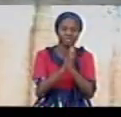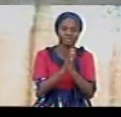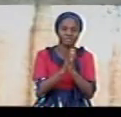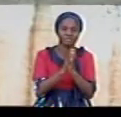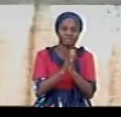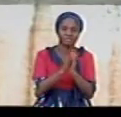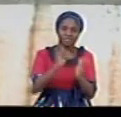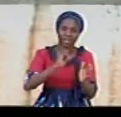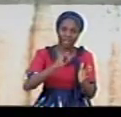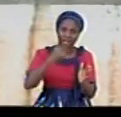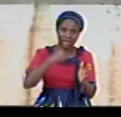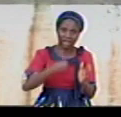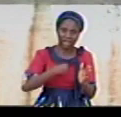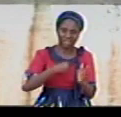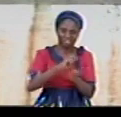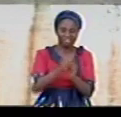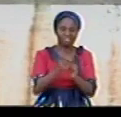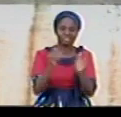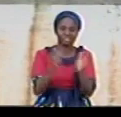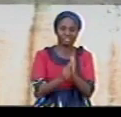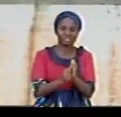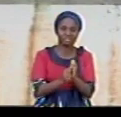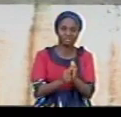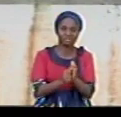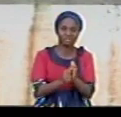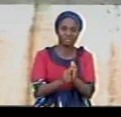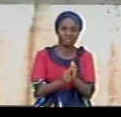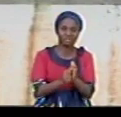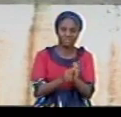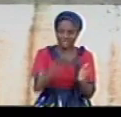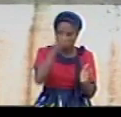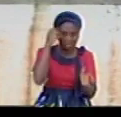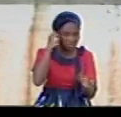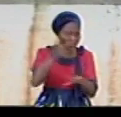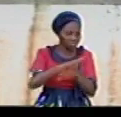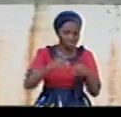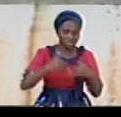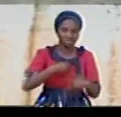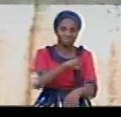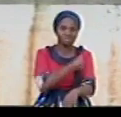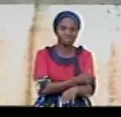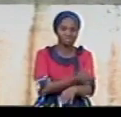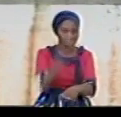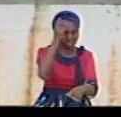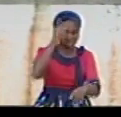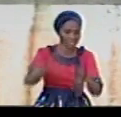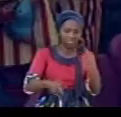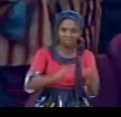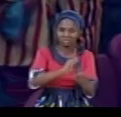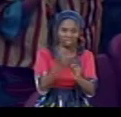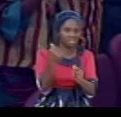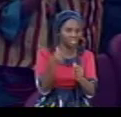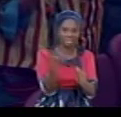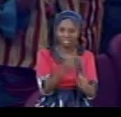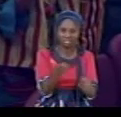I change that. It doesn't have the authority. It cannot change anything you have said.